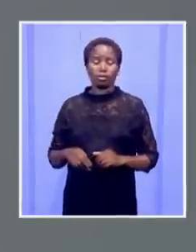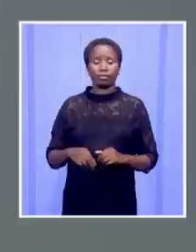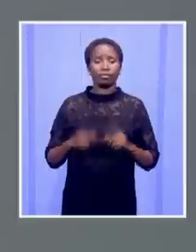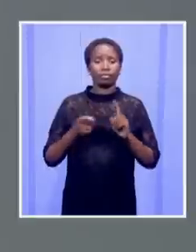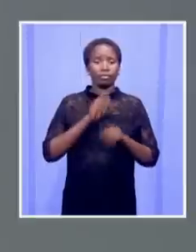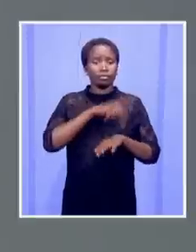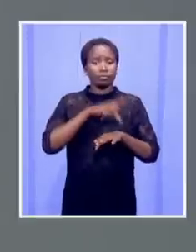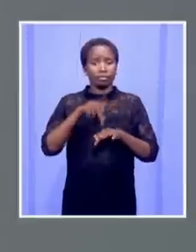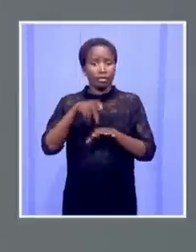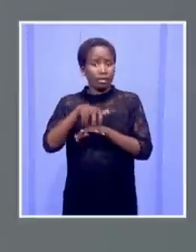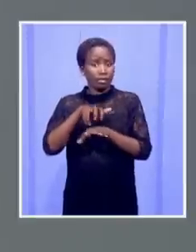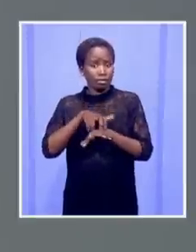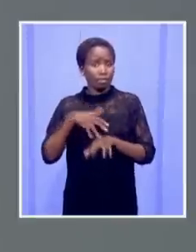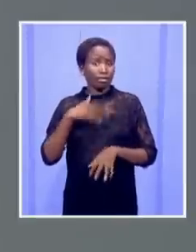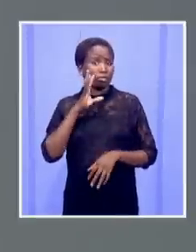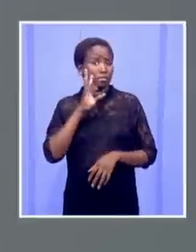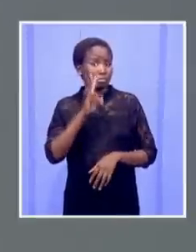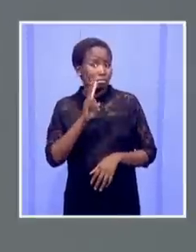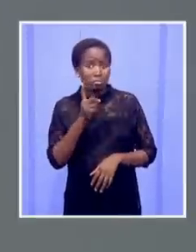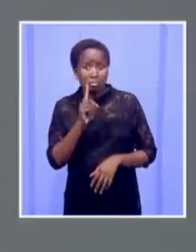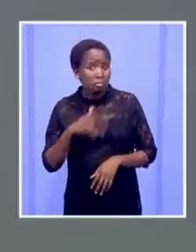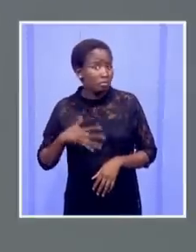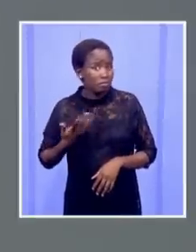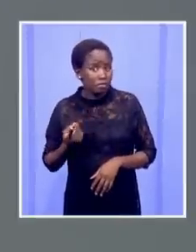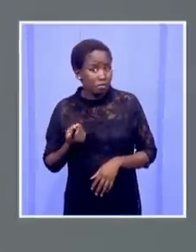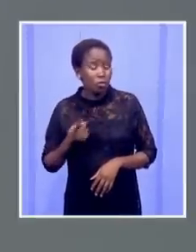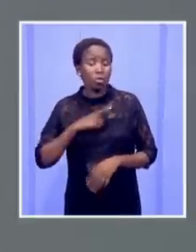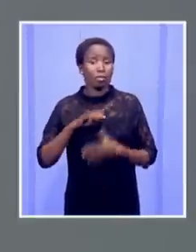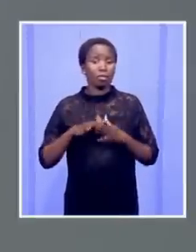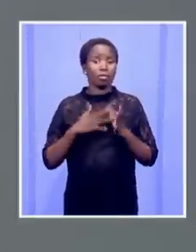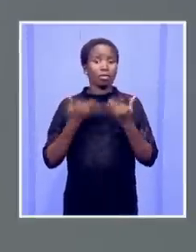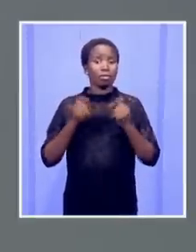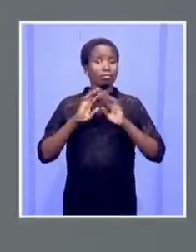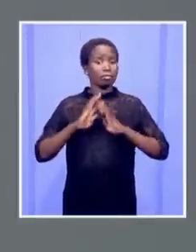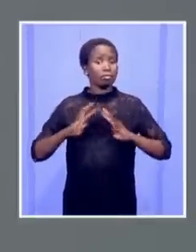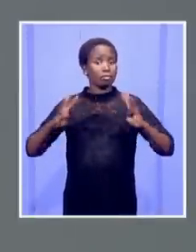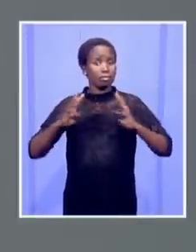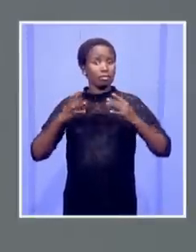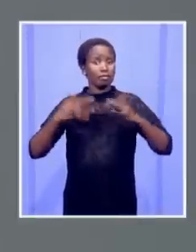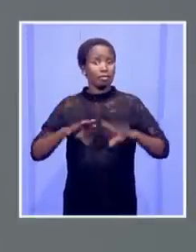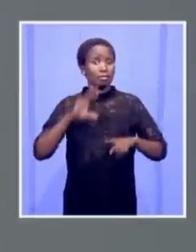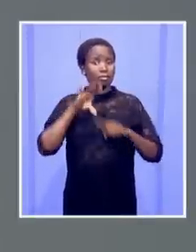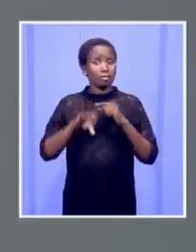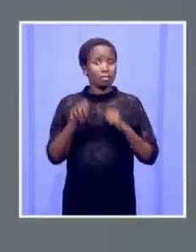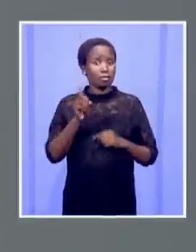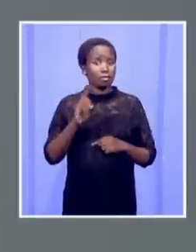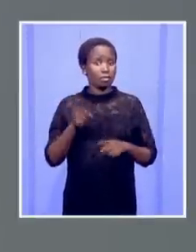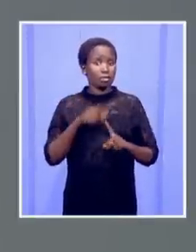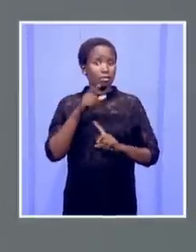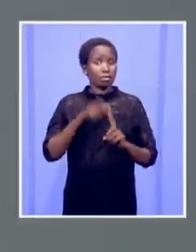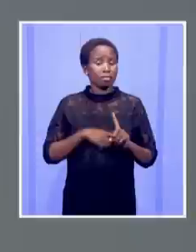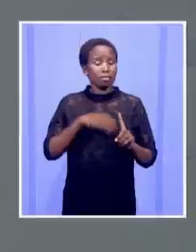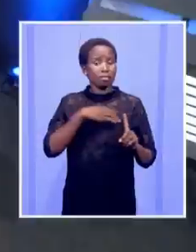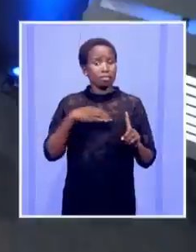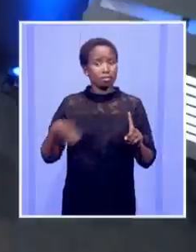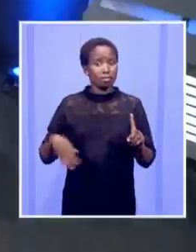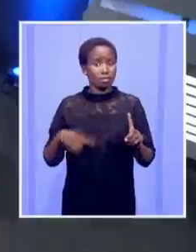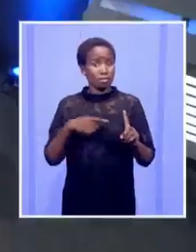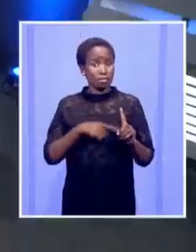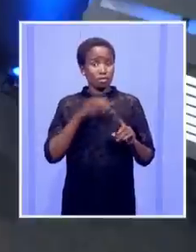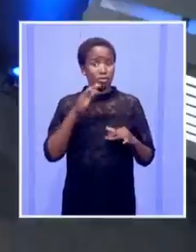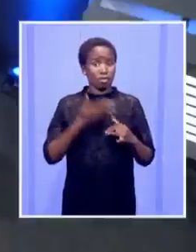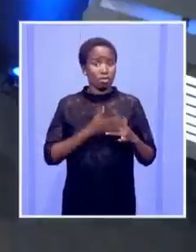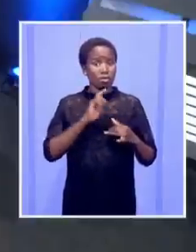what do you want to see happen now that the panel has found that the president does have a case to answer